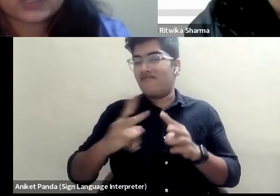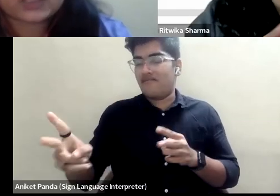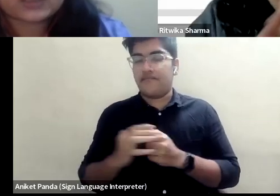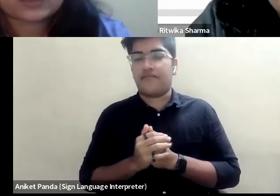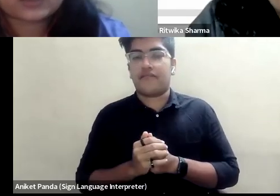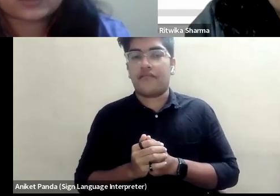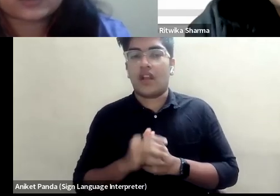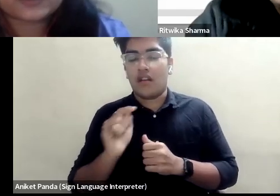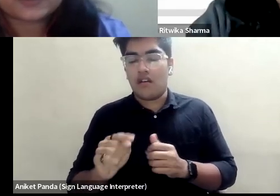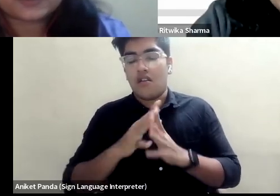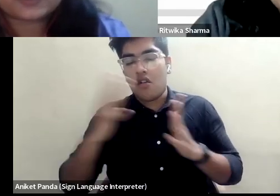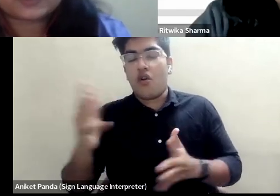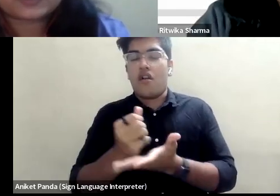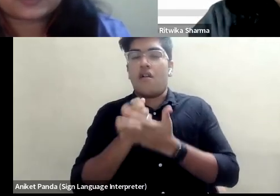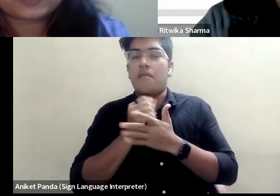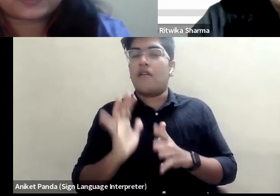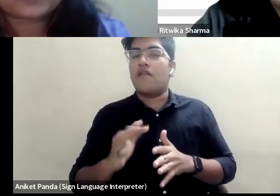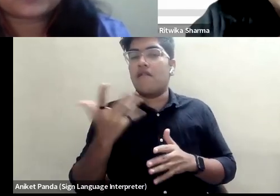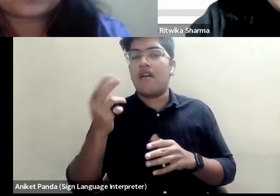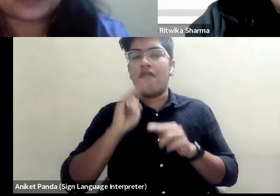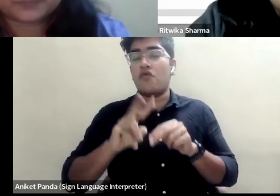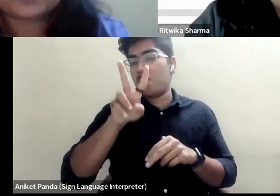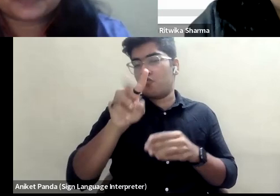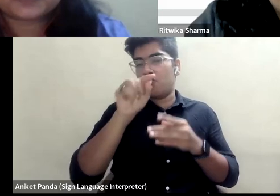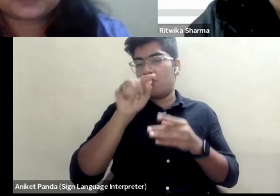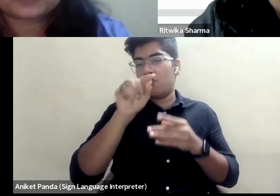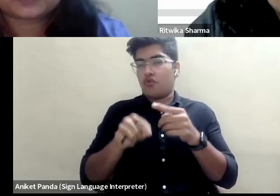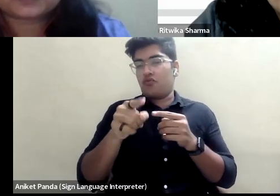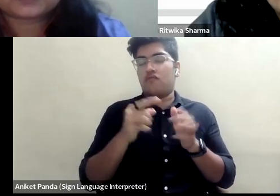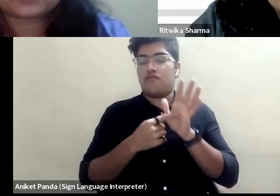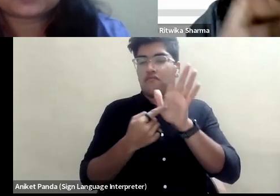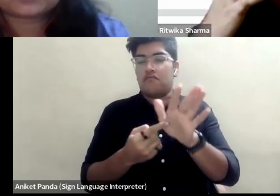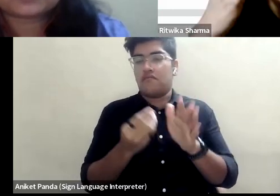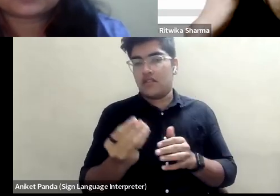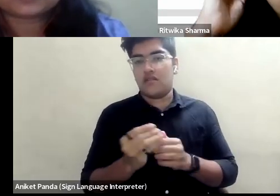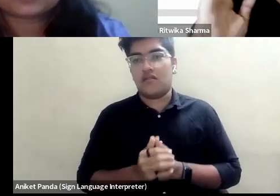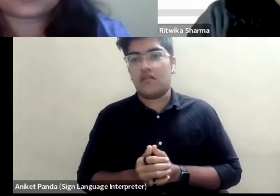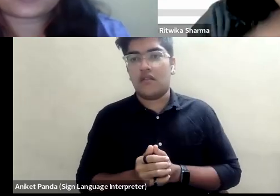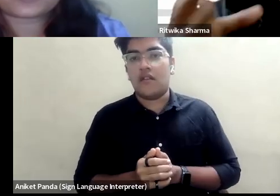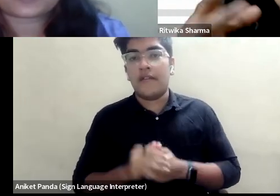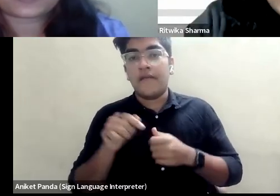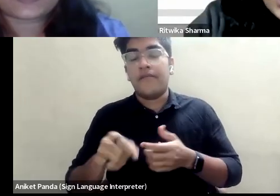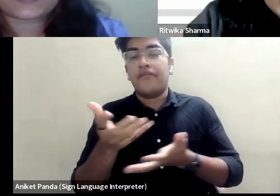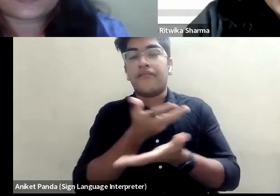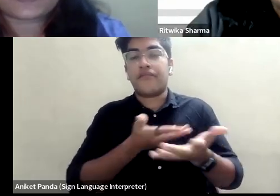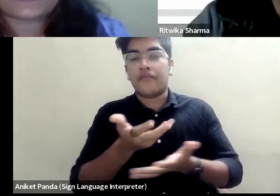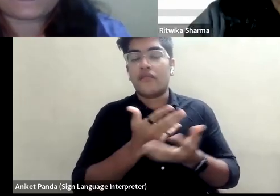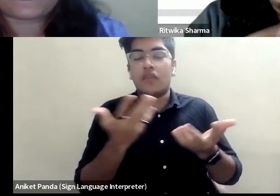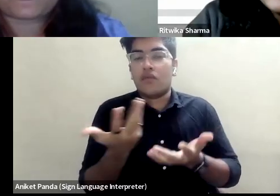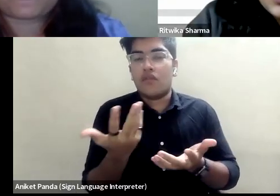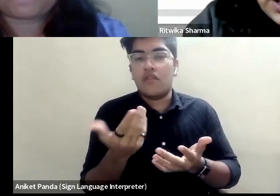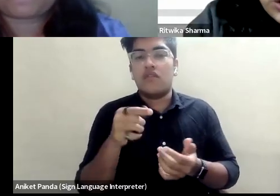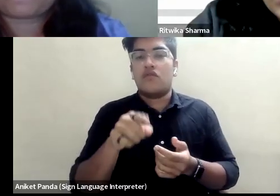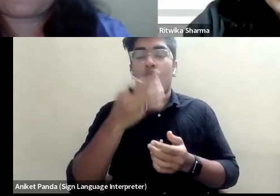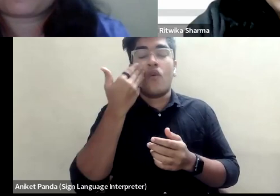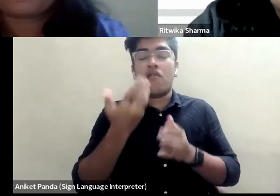very helpful if you could reflect on two things that I think are quite crucial to this discussion. First is, as part of the ethnographic research, and when